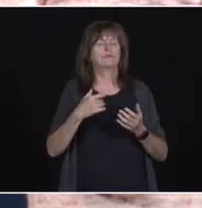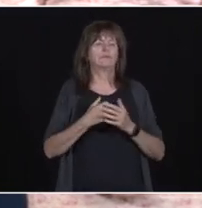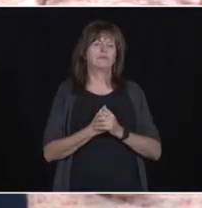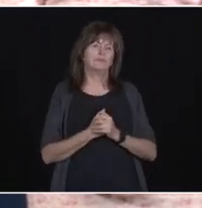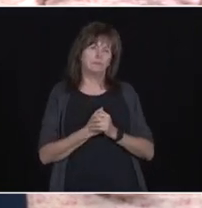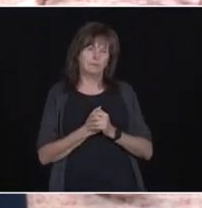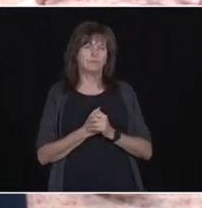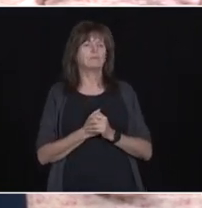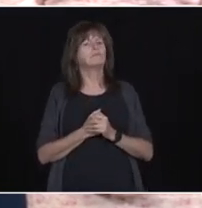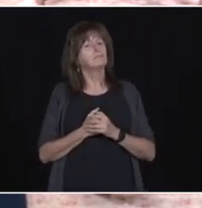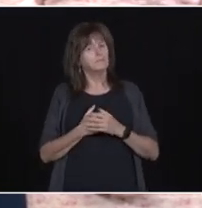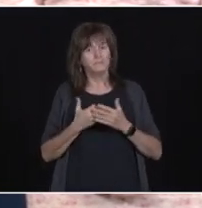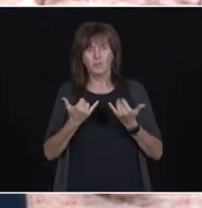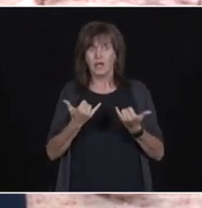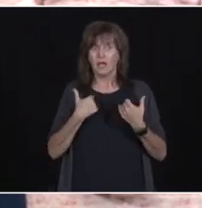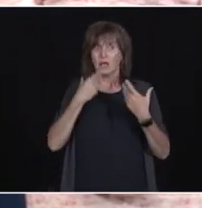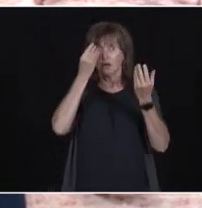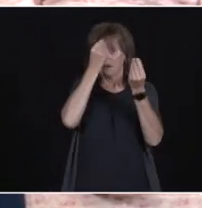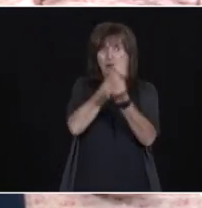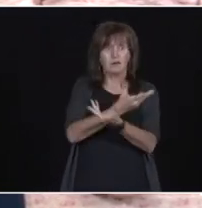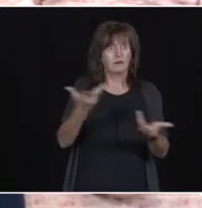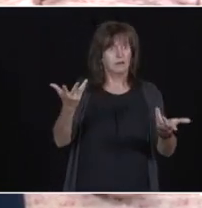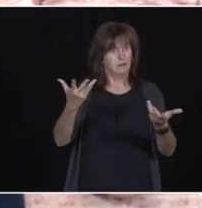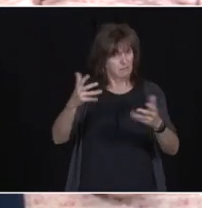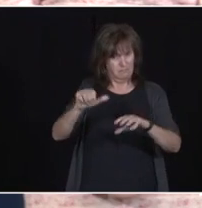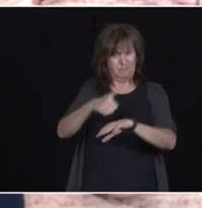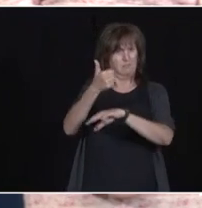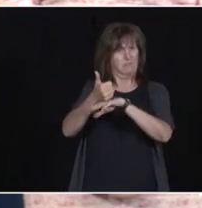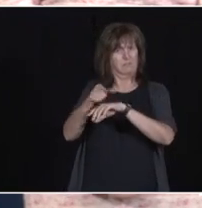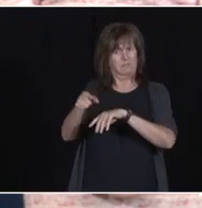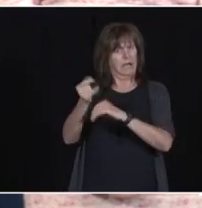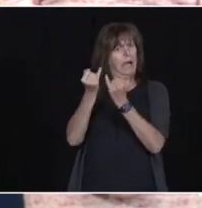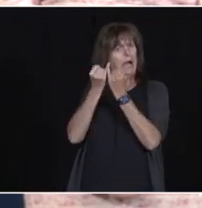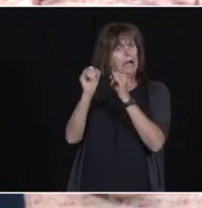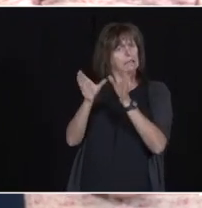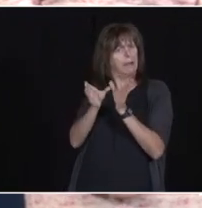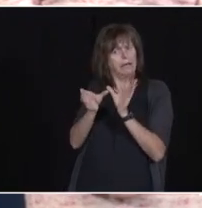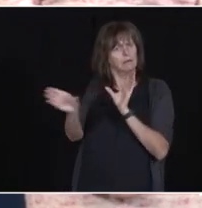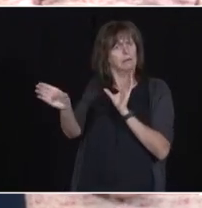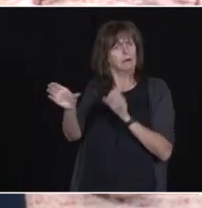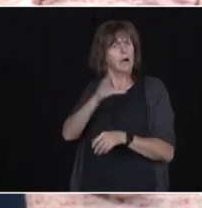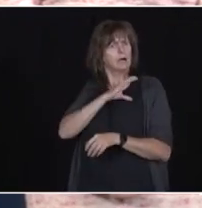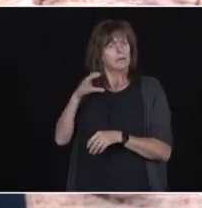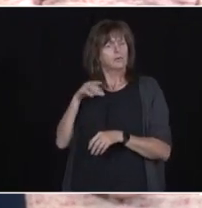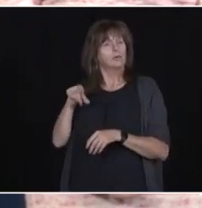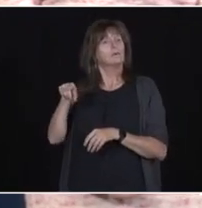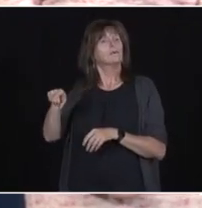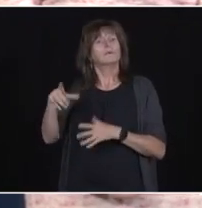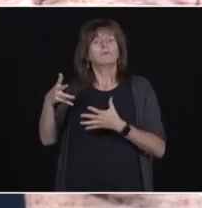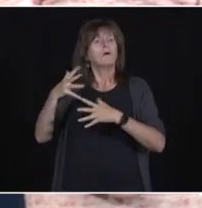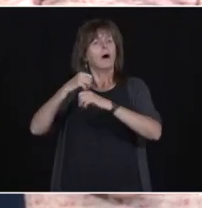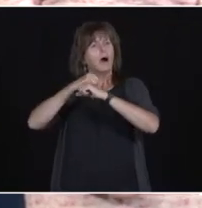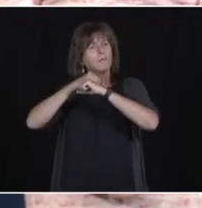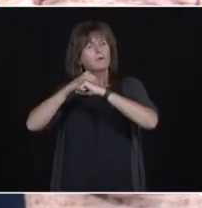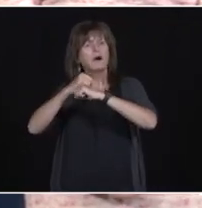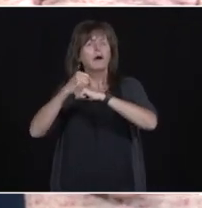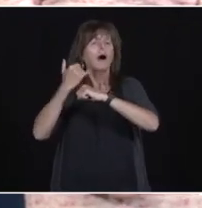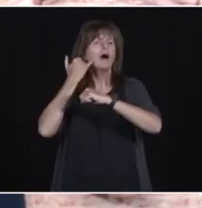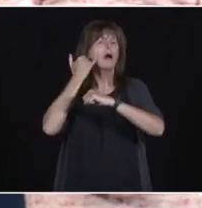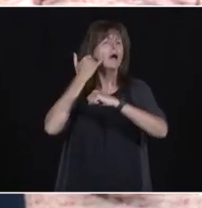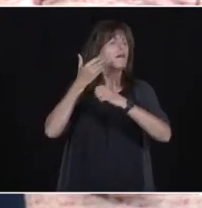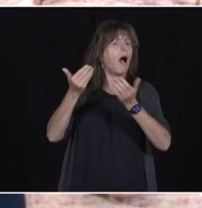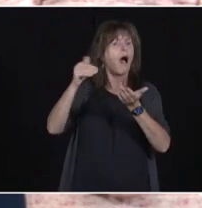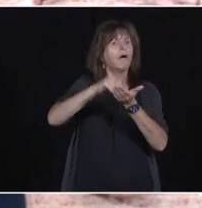protect our long-term care residents and staff from future outbreaks down the road. Our government